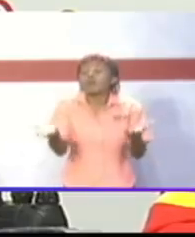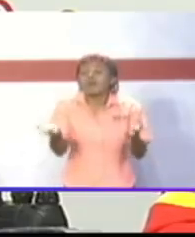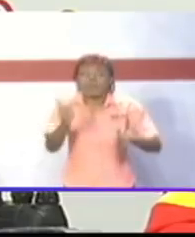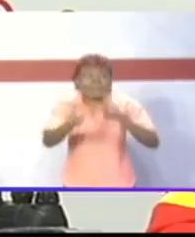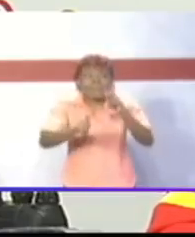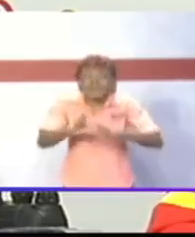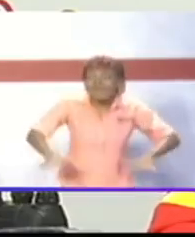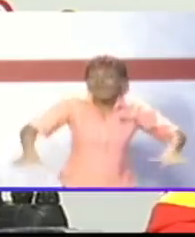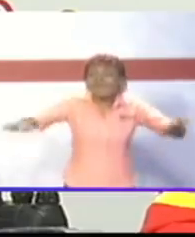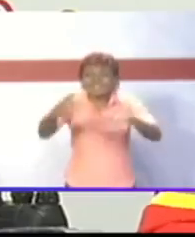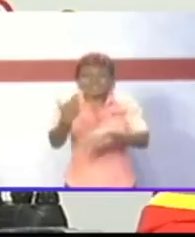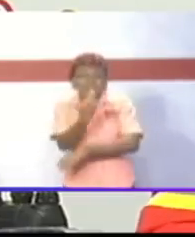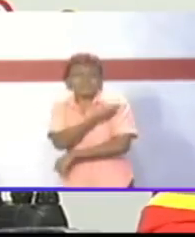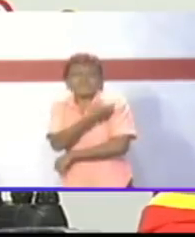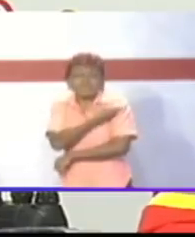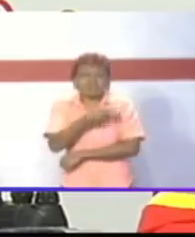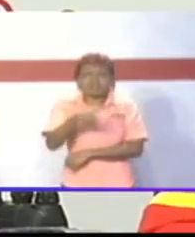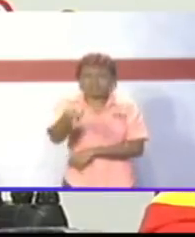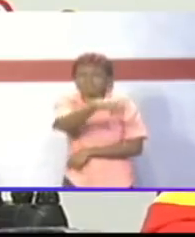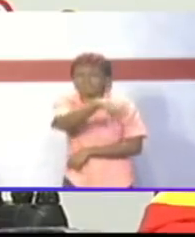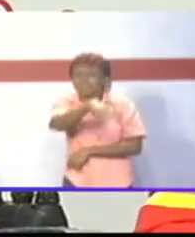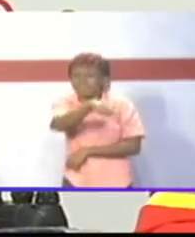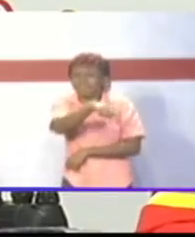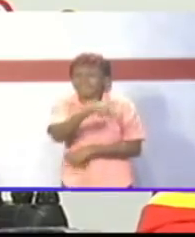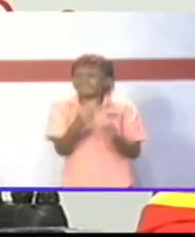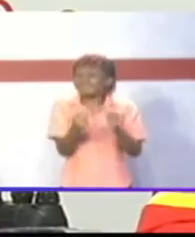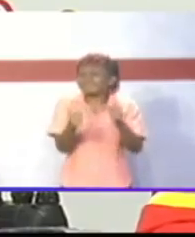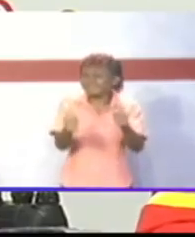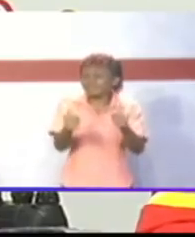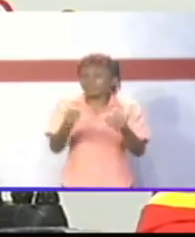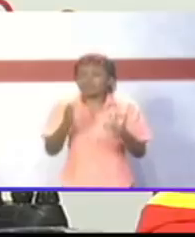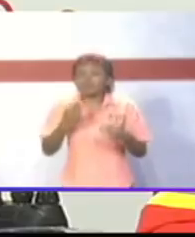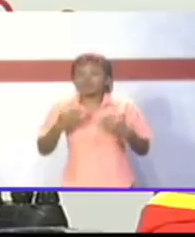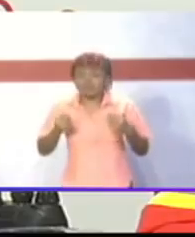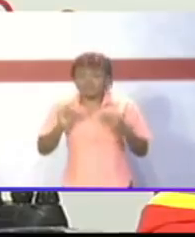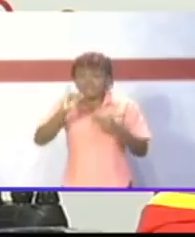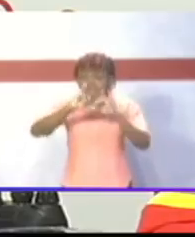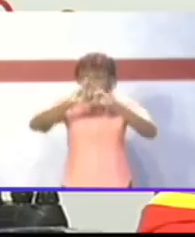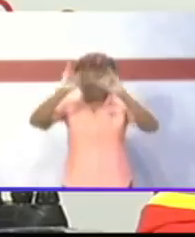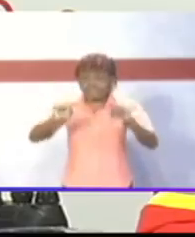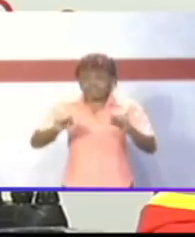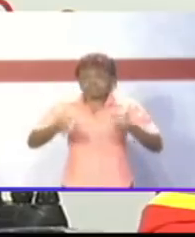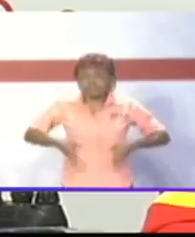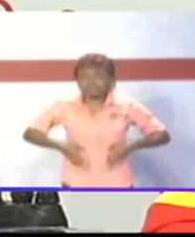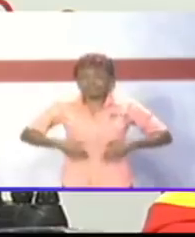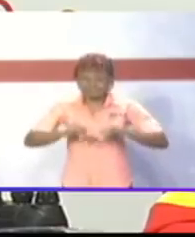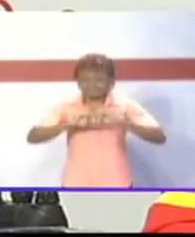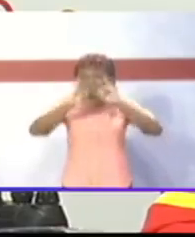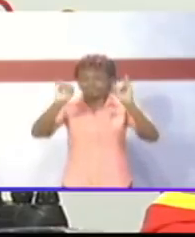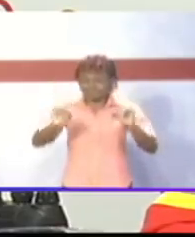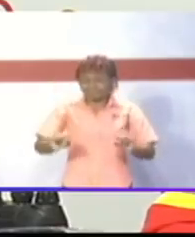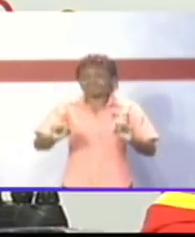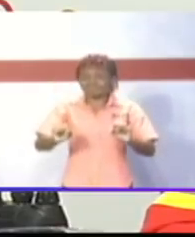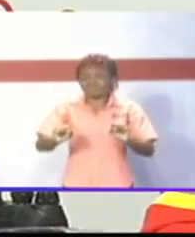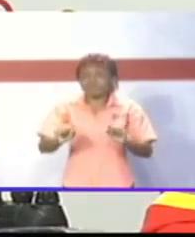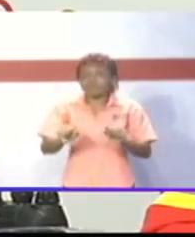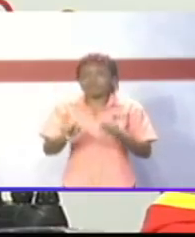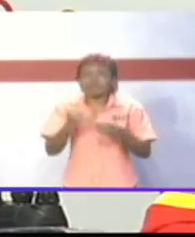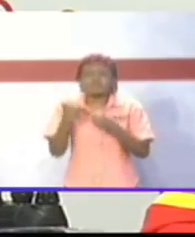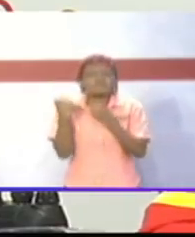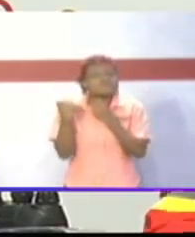unvaccinatable. So right now in Trinidad and Tobago, children 12 and under cannot be